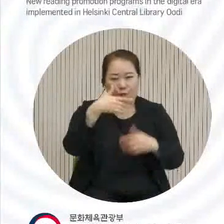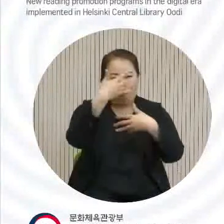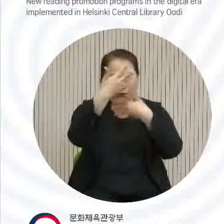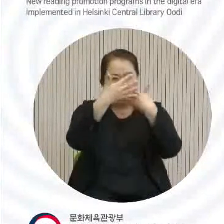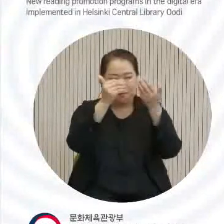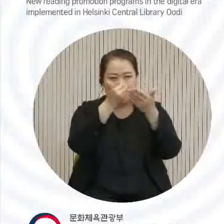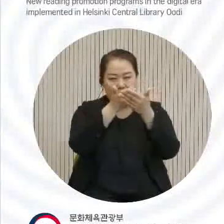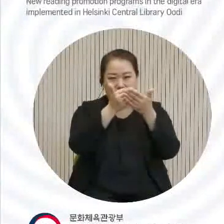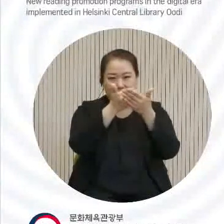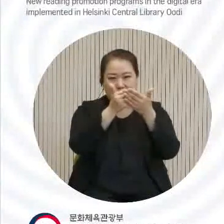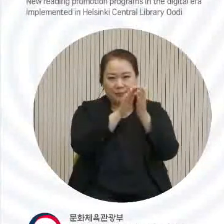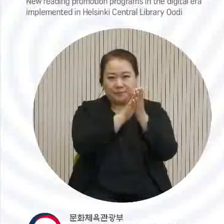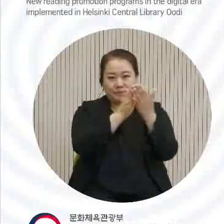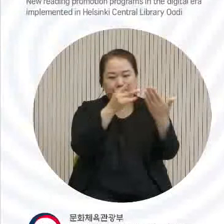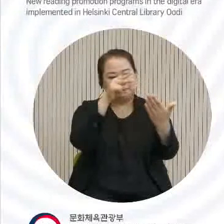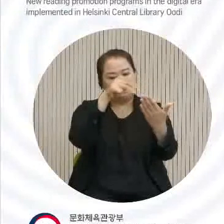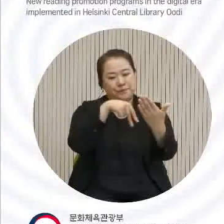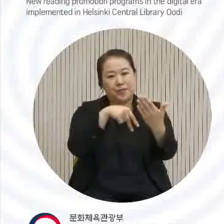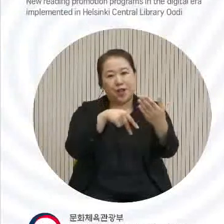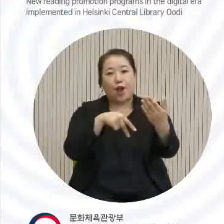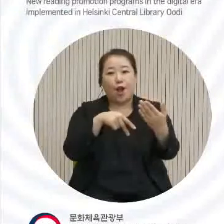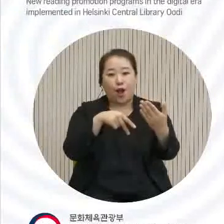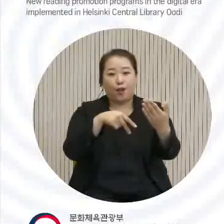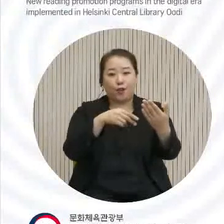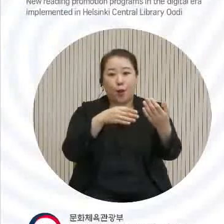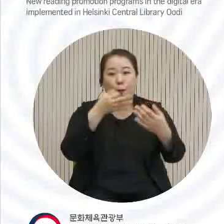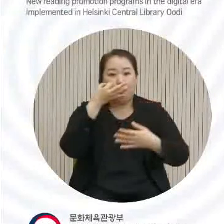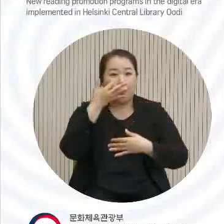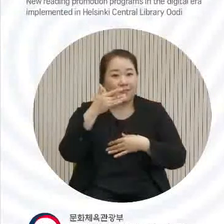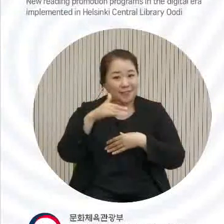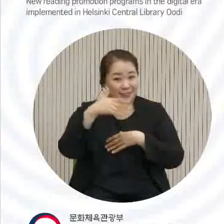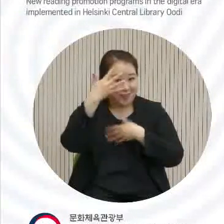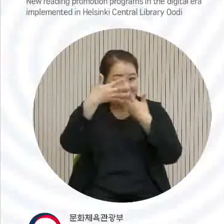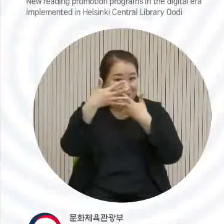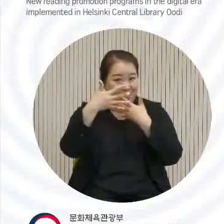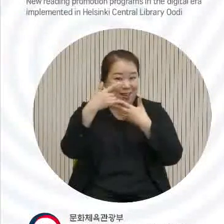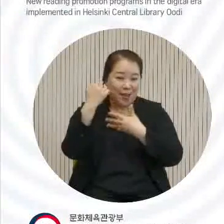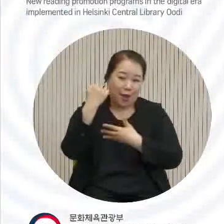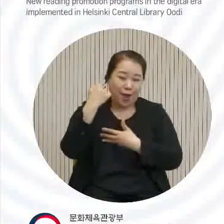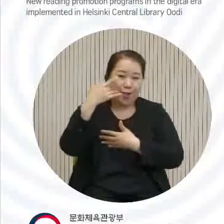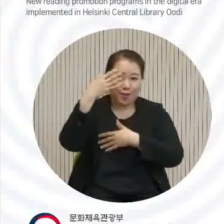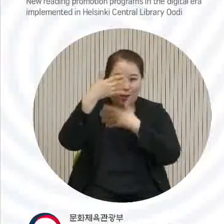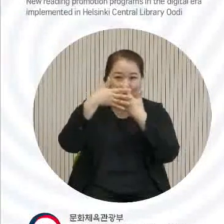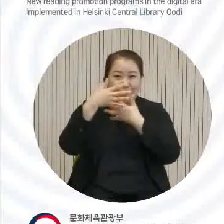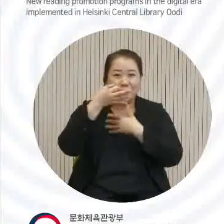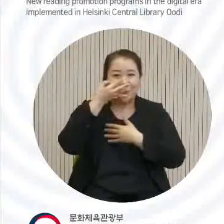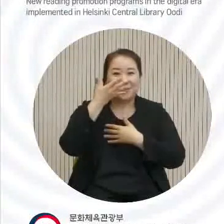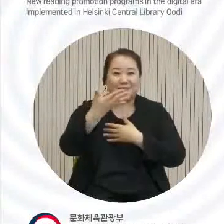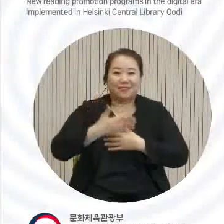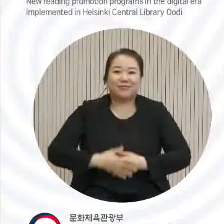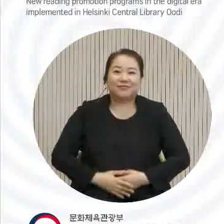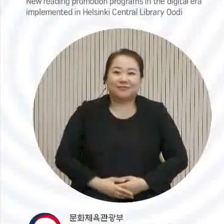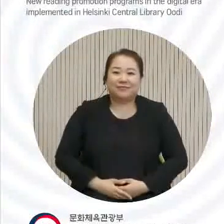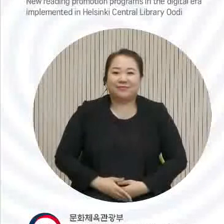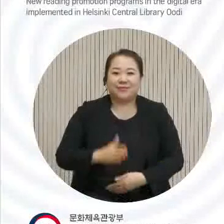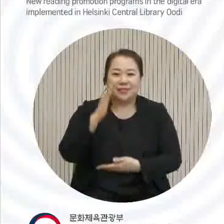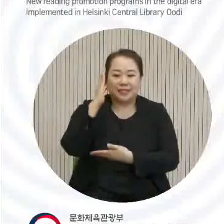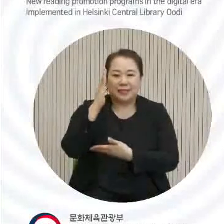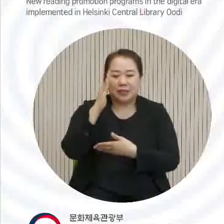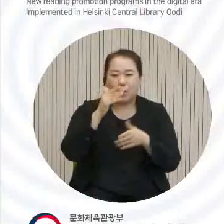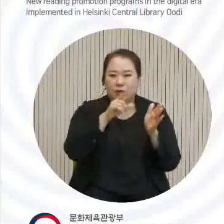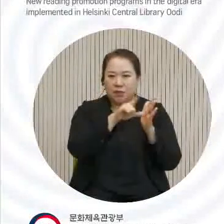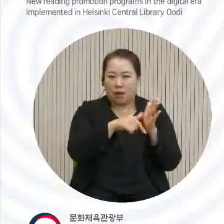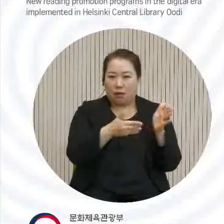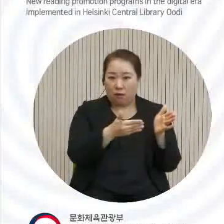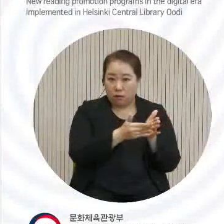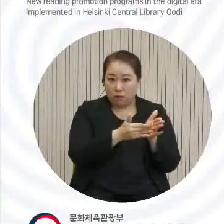Tournament, which you can see a picture in the background. After the story time, children will be instructed to